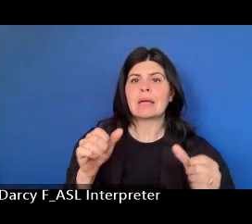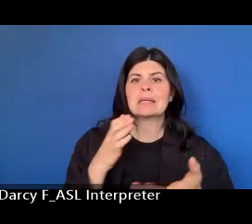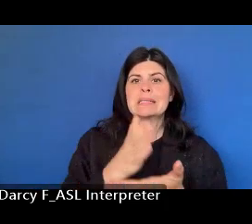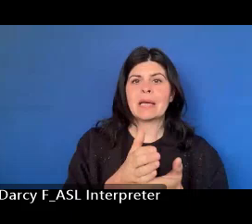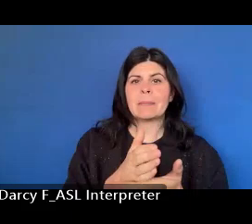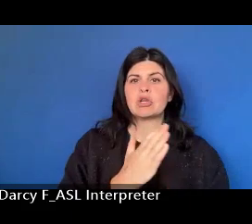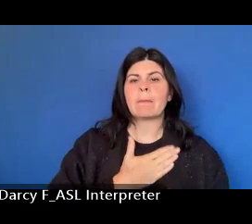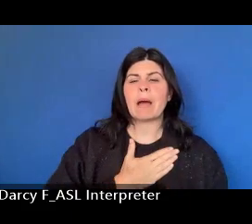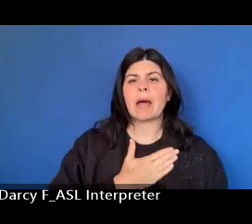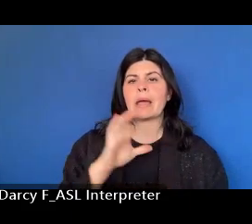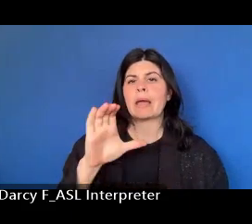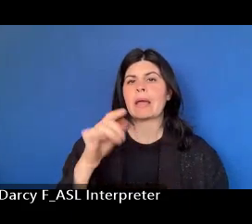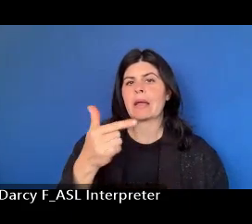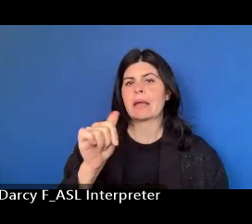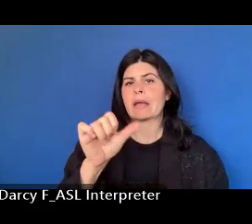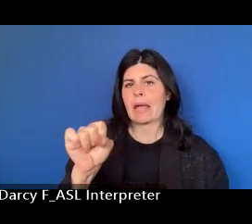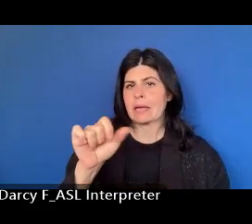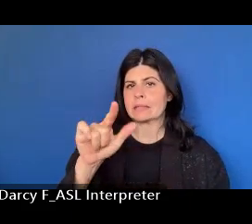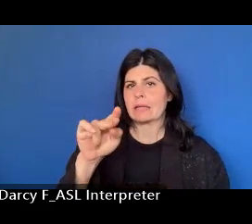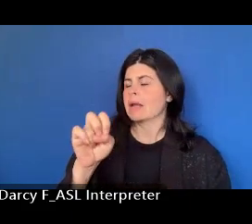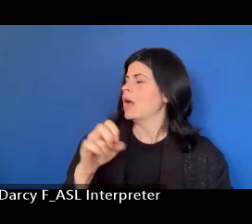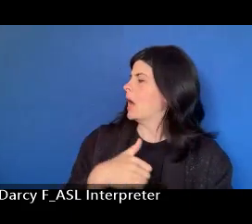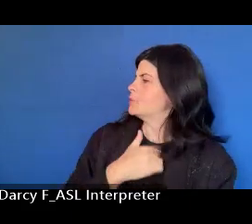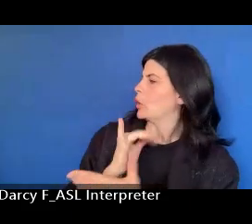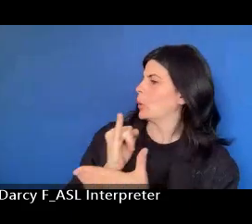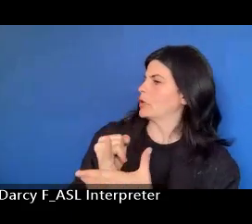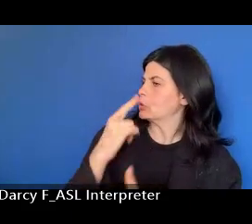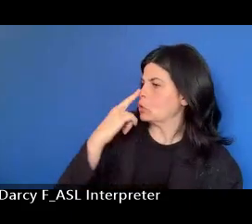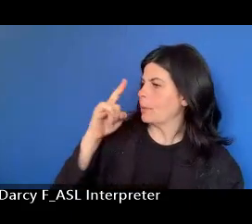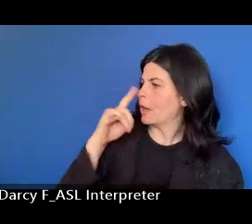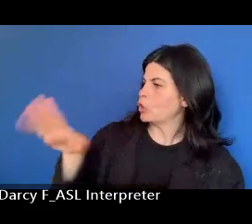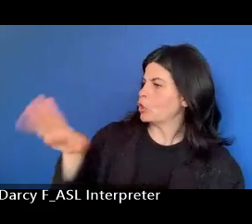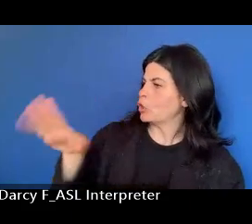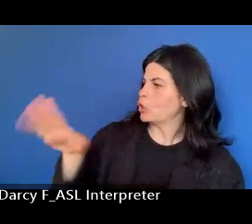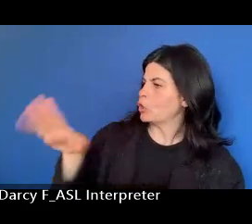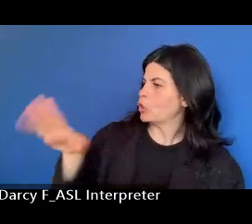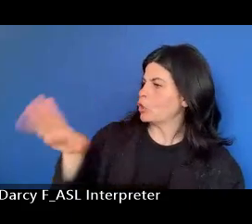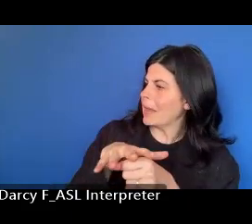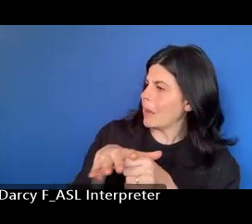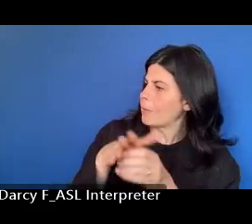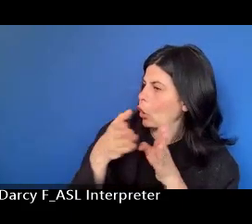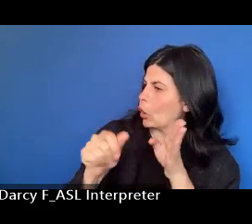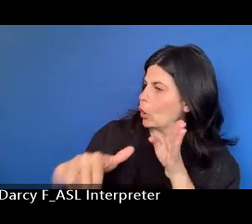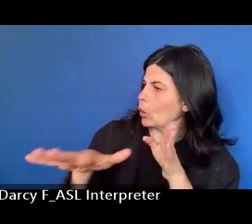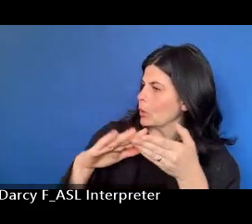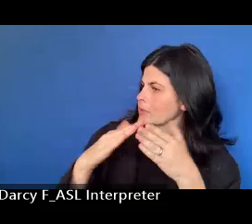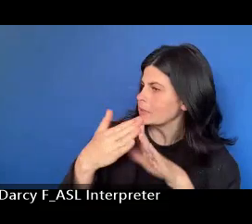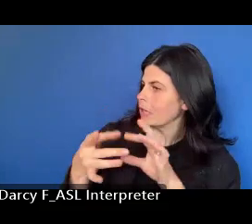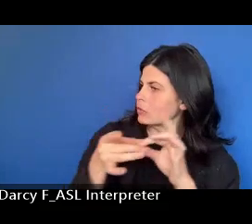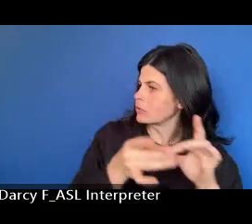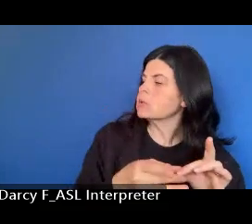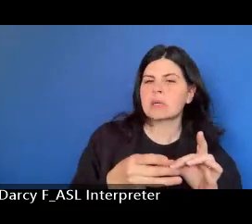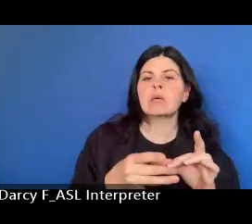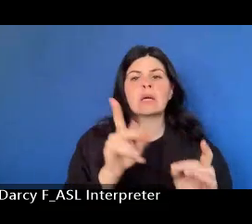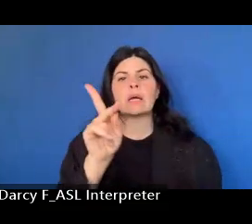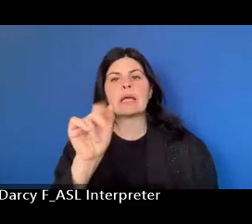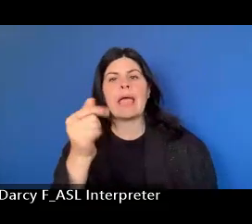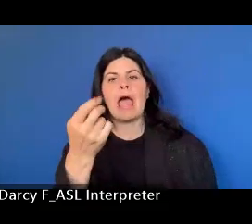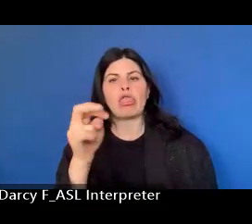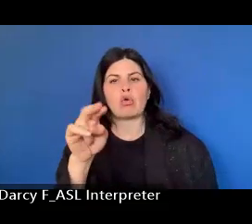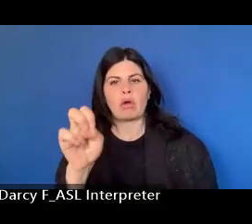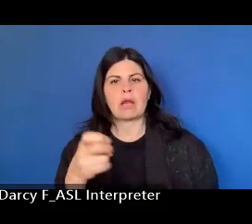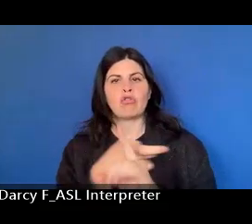I'm sorry to interrupt you. Can you just state your name and the neighborhood or city you're affiliated with? Yes, Catherine, and I'm from the city of Whittier.